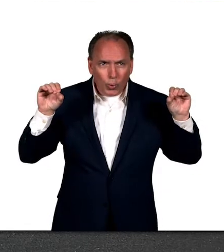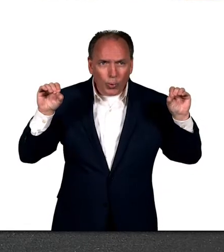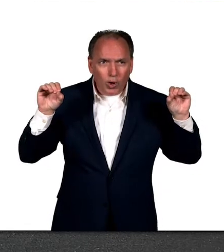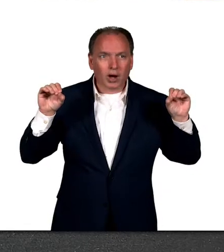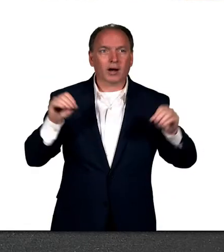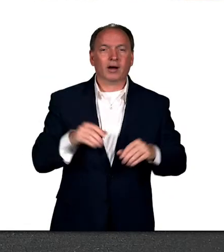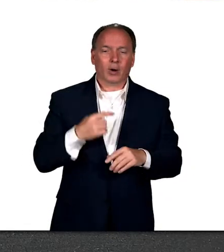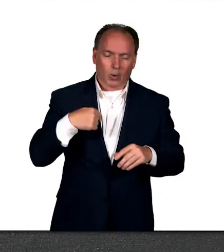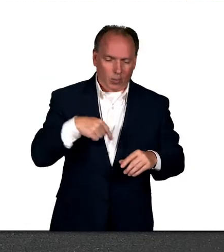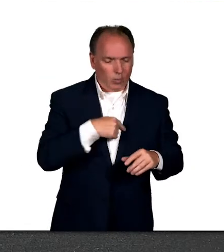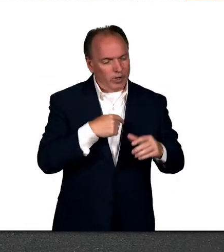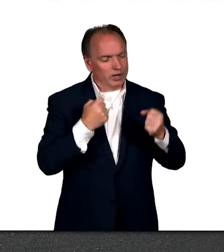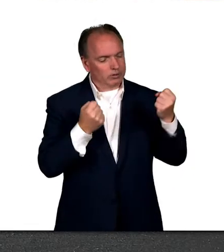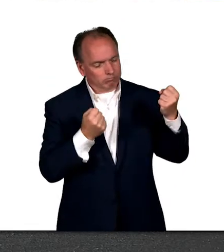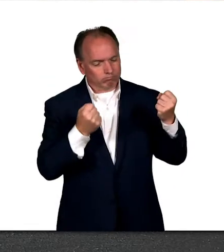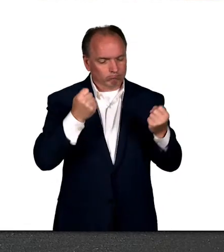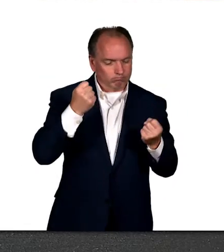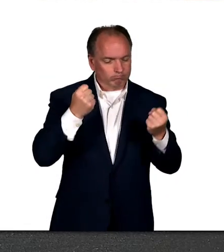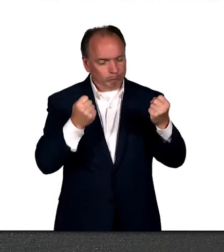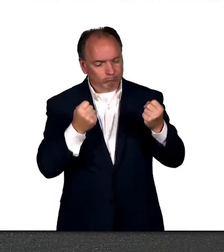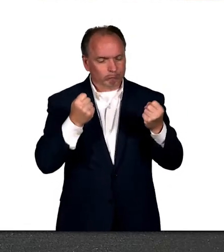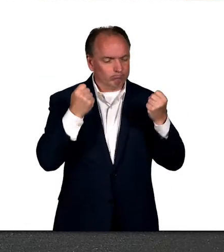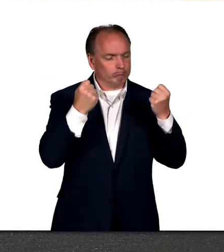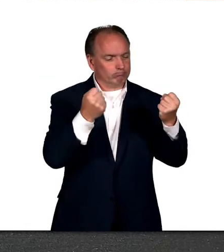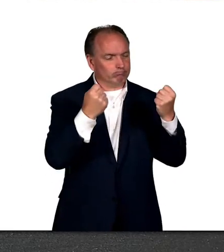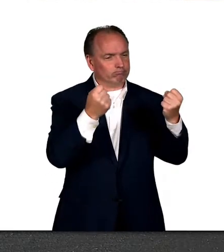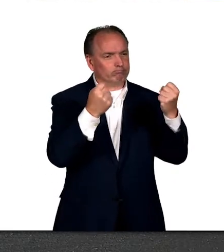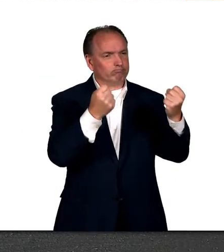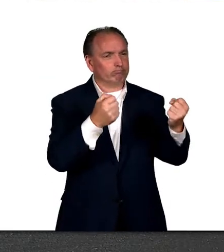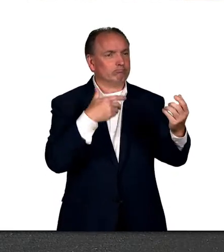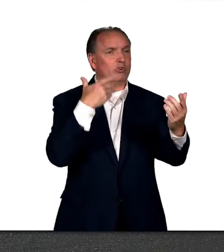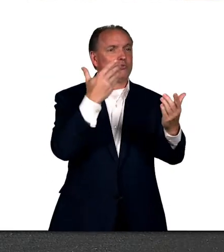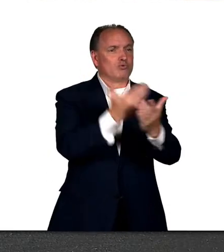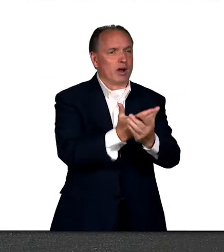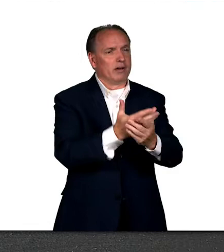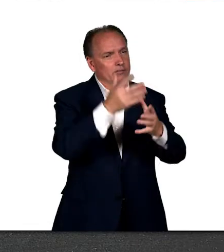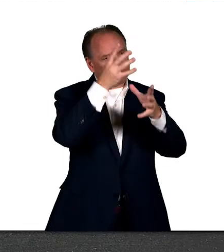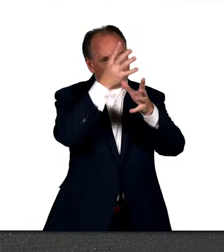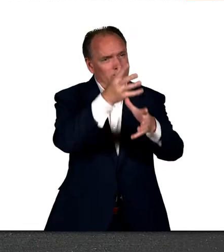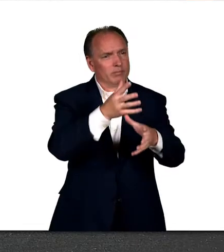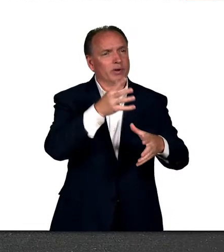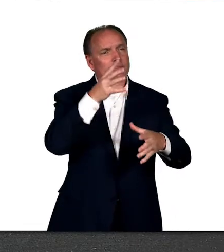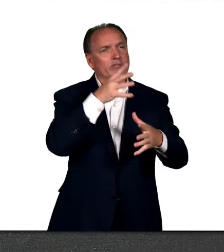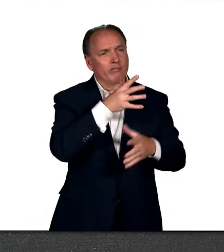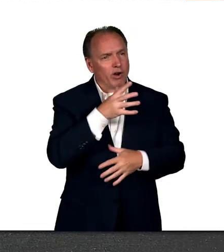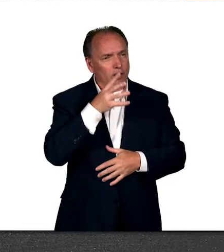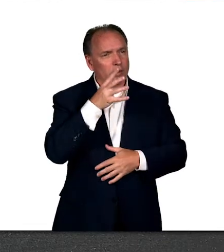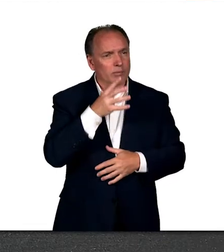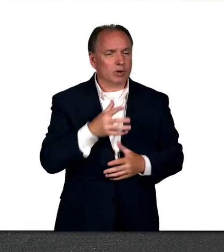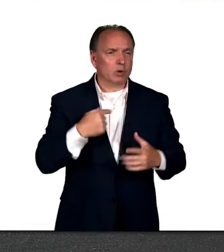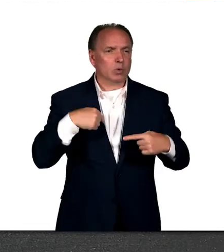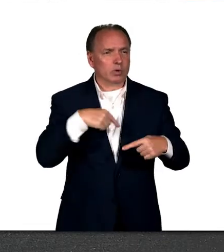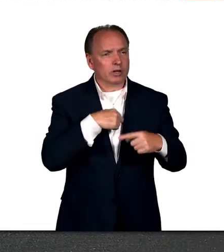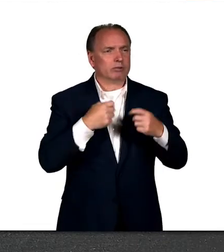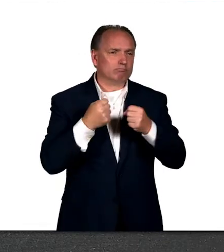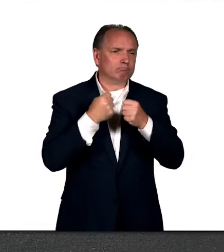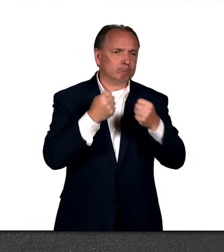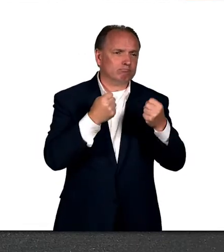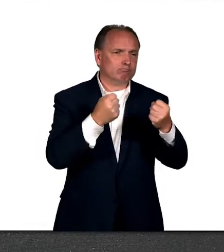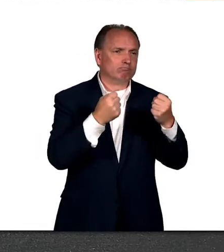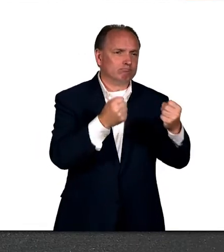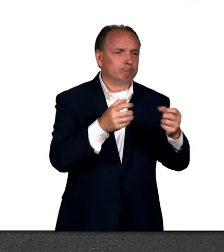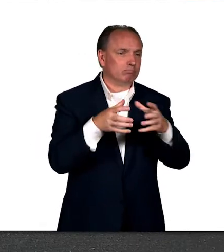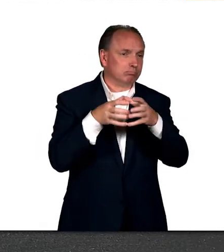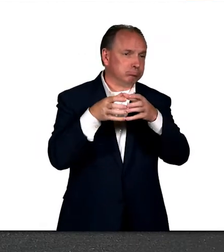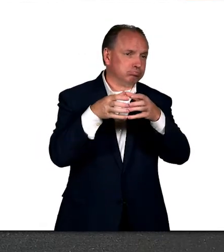Moo. Oh, we're on the way. We're on the way. On the way to Grandpa's farm. We're on the way. We're on the way.